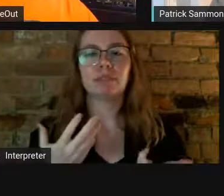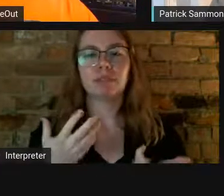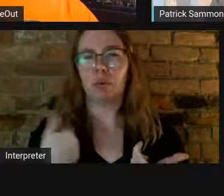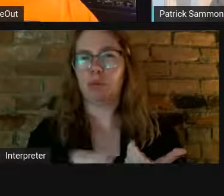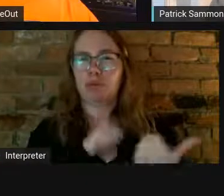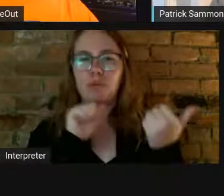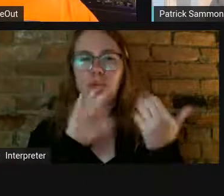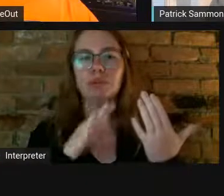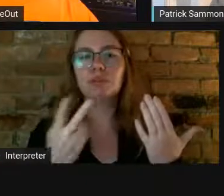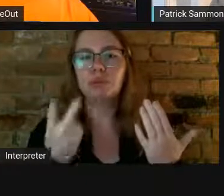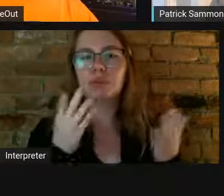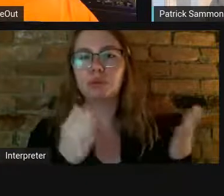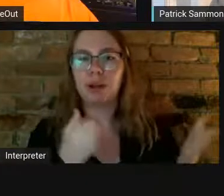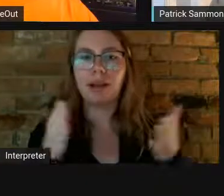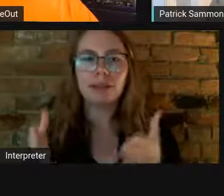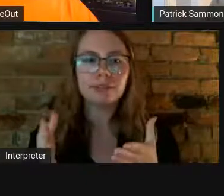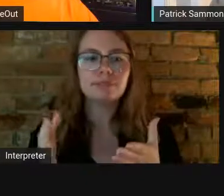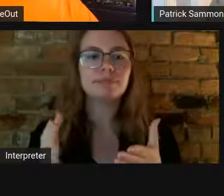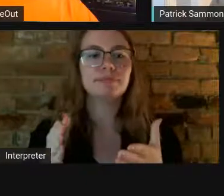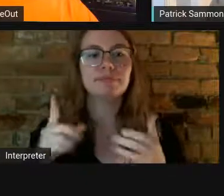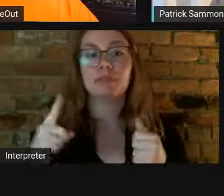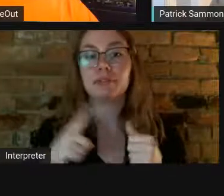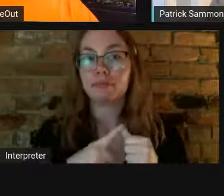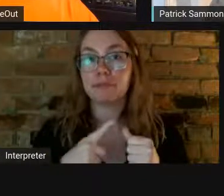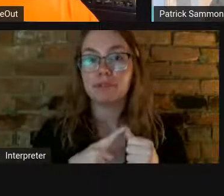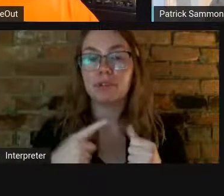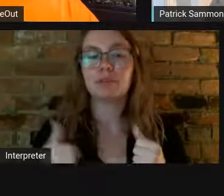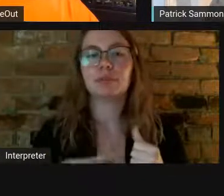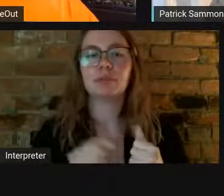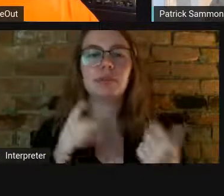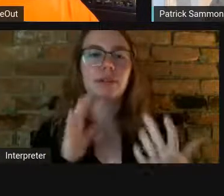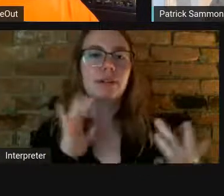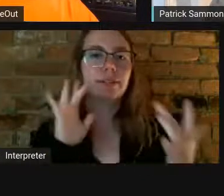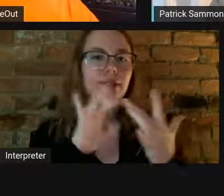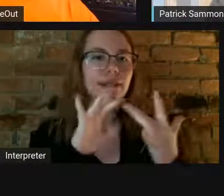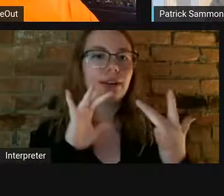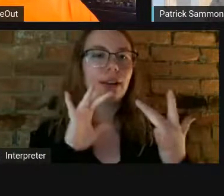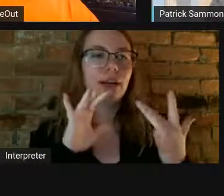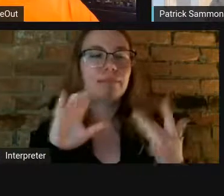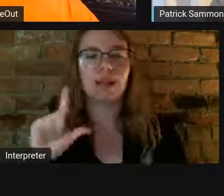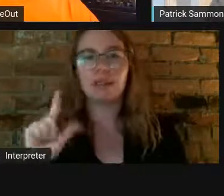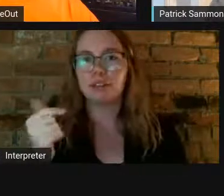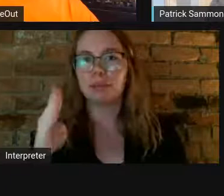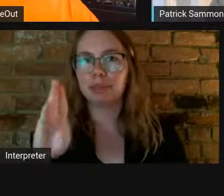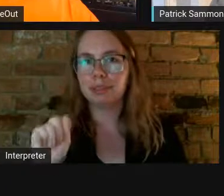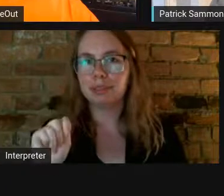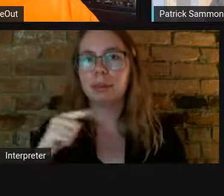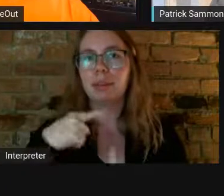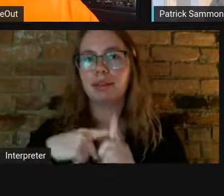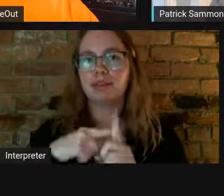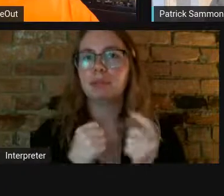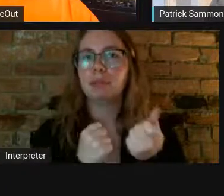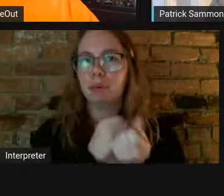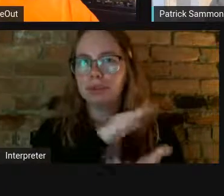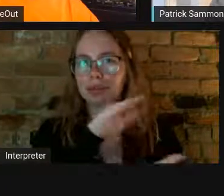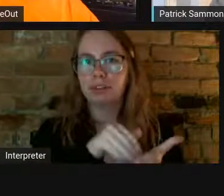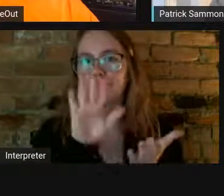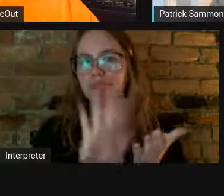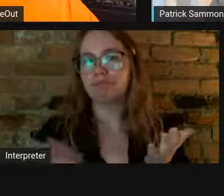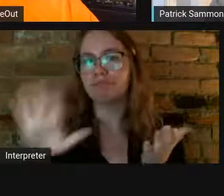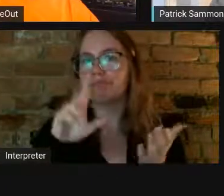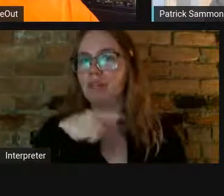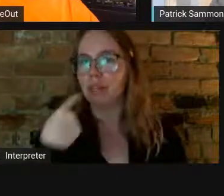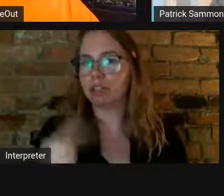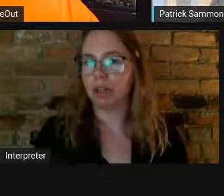twofold kind of way. The first thing we did was we reached out to the LGBT plus support centers across Russia, and obviously Russia